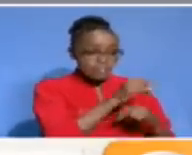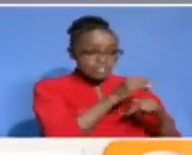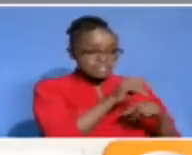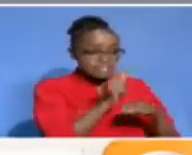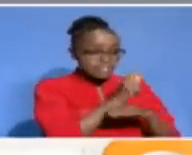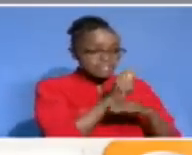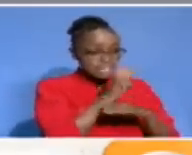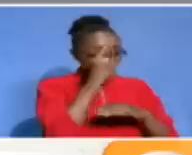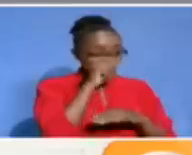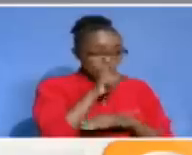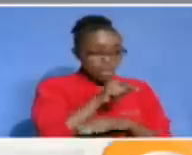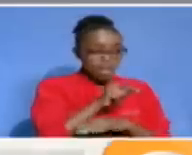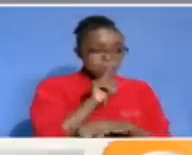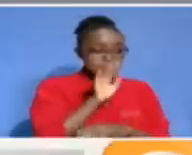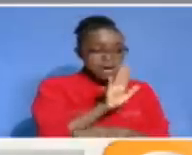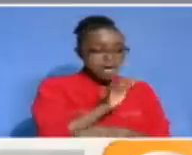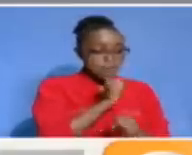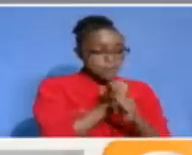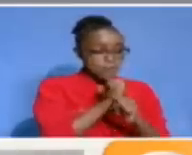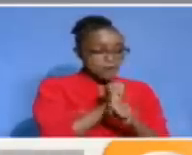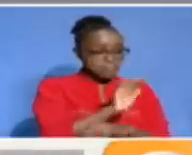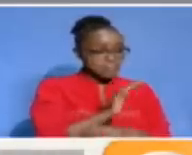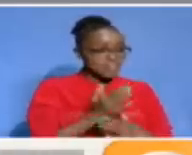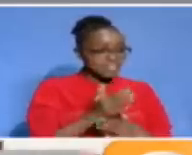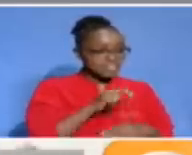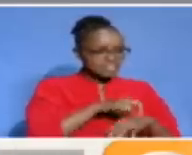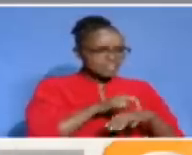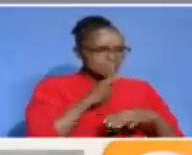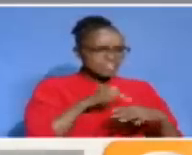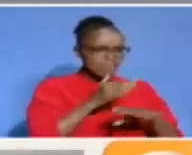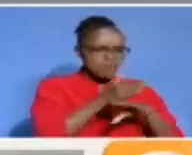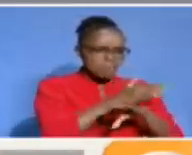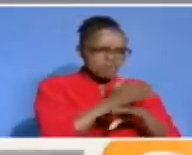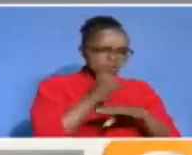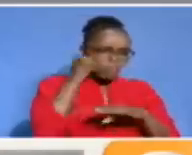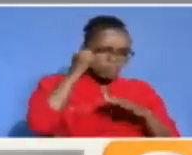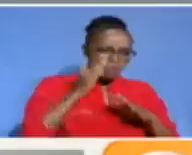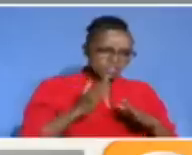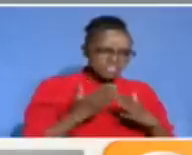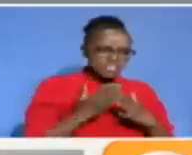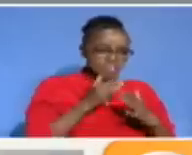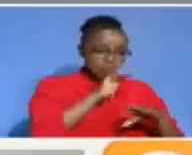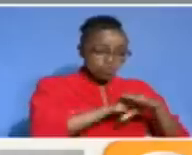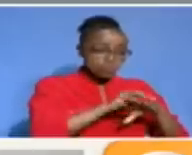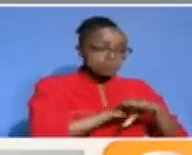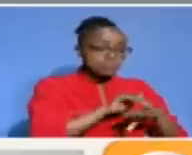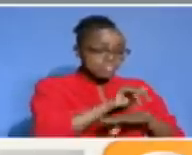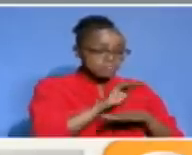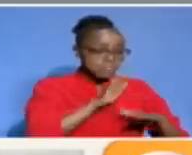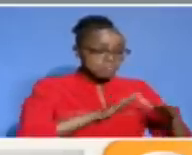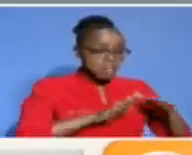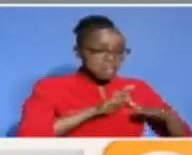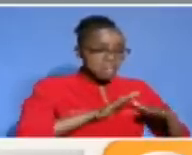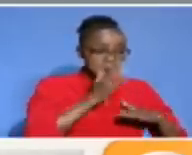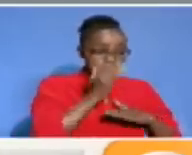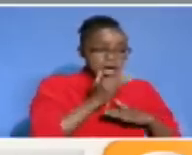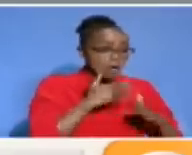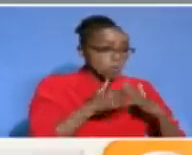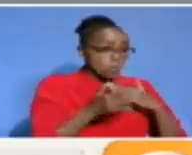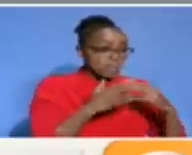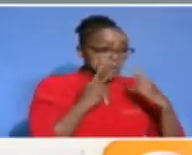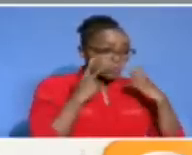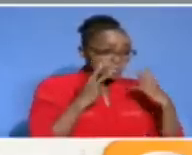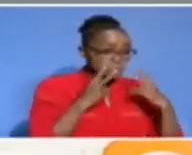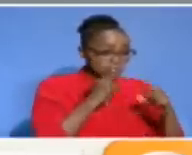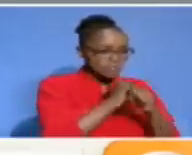for. That's their work. So when you say earlier about politicians, it is good they stayed back because what would they have come and